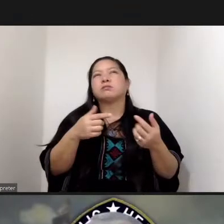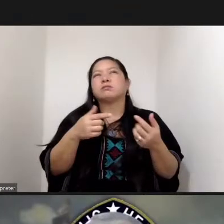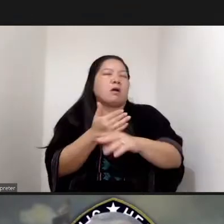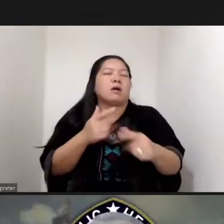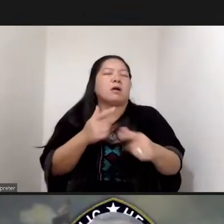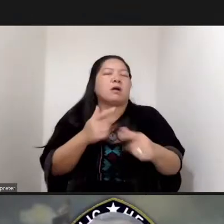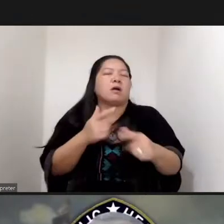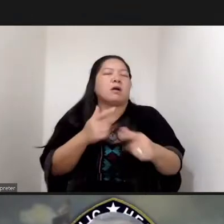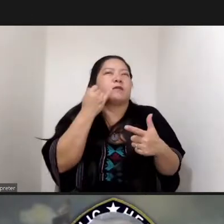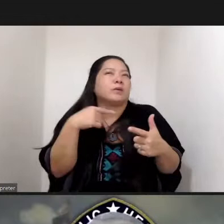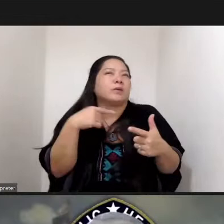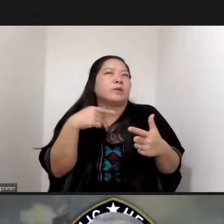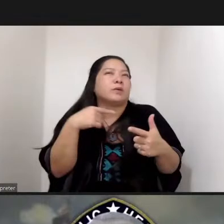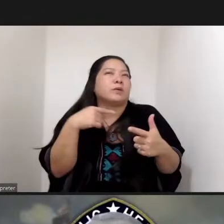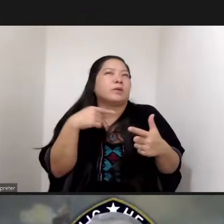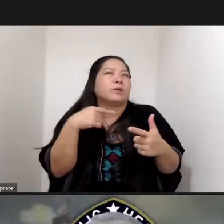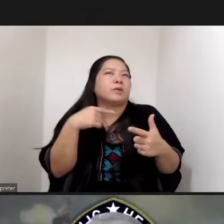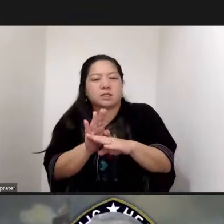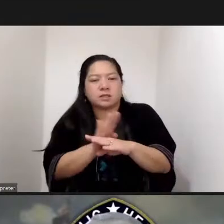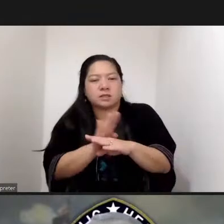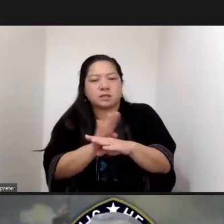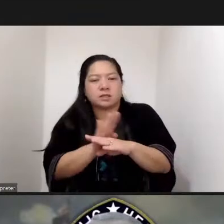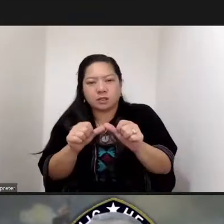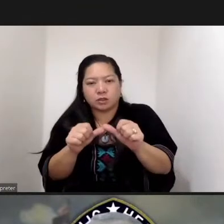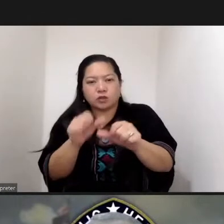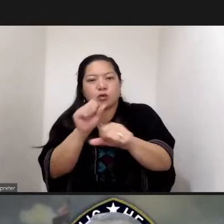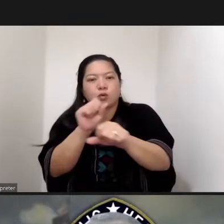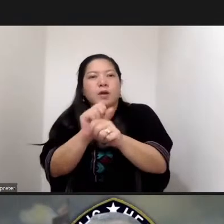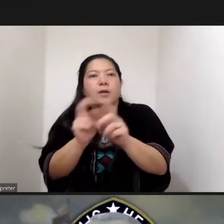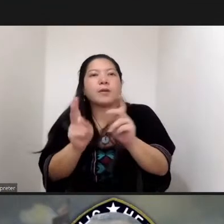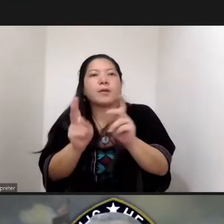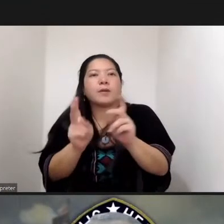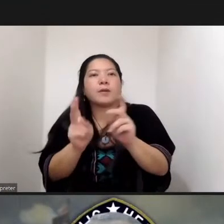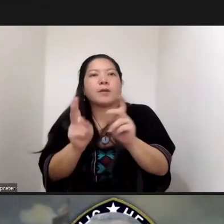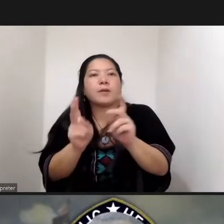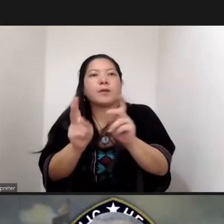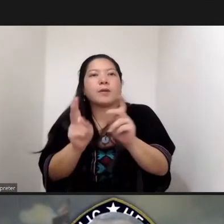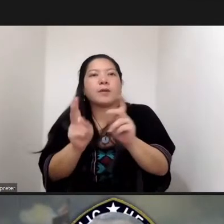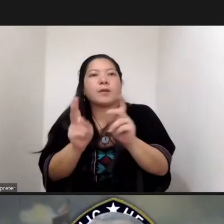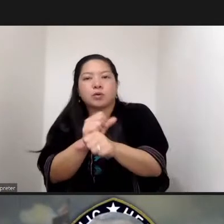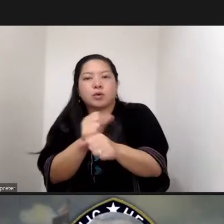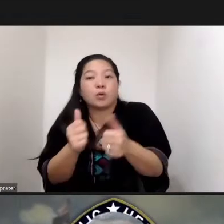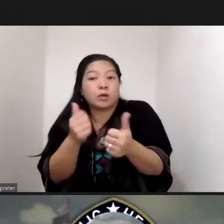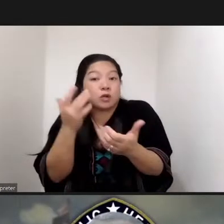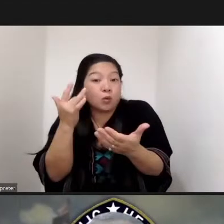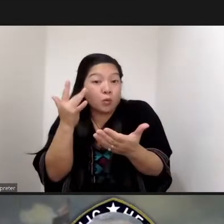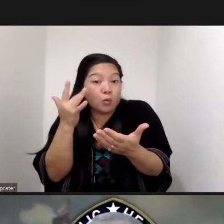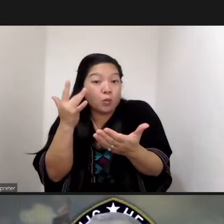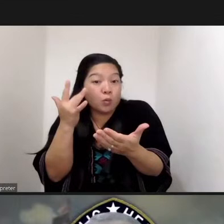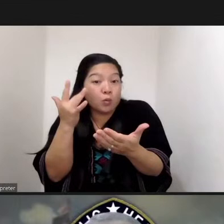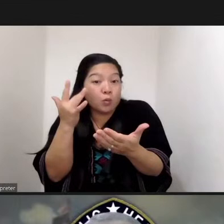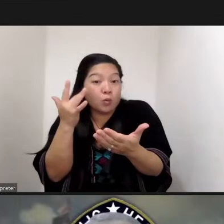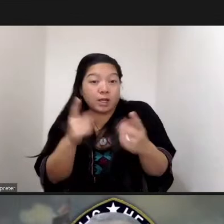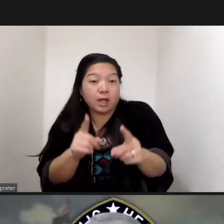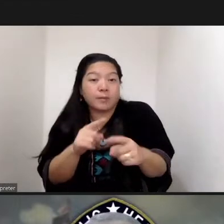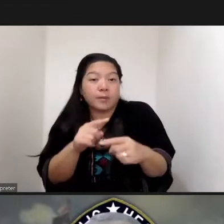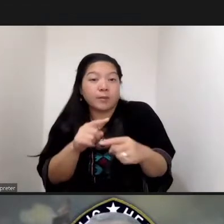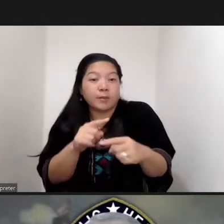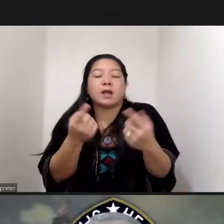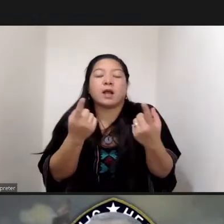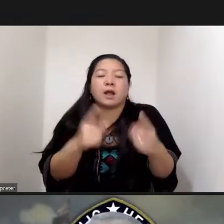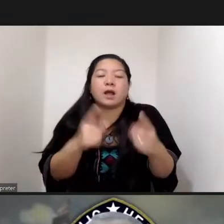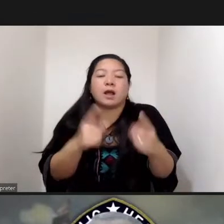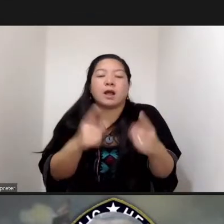our businesses continue to work, our people continue to work, which is what really happened even in the Omicron. I did